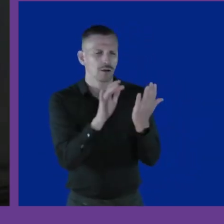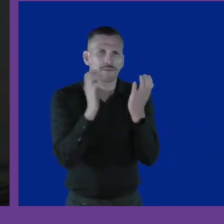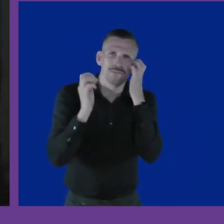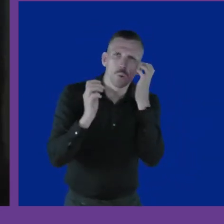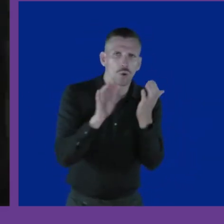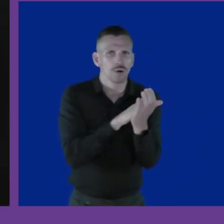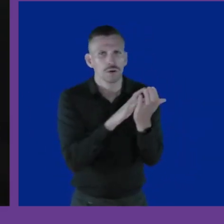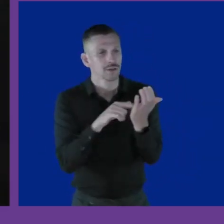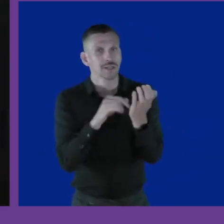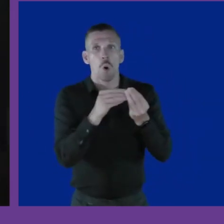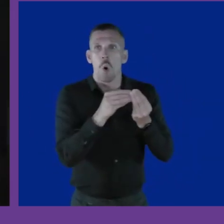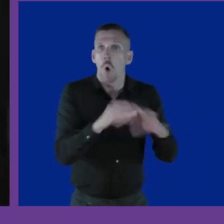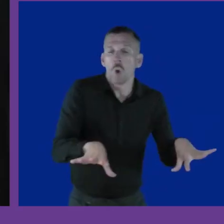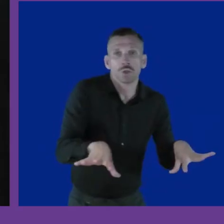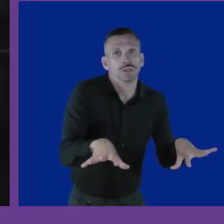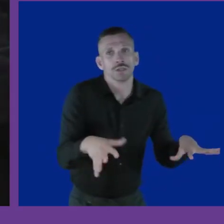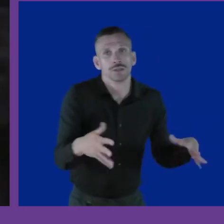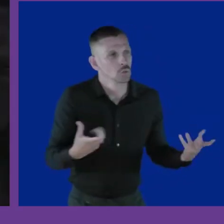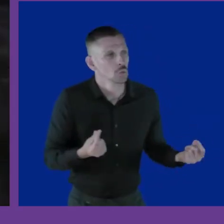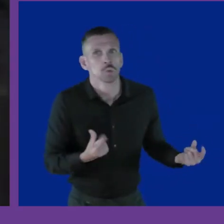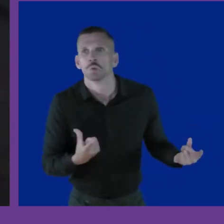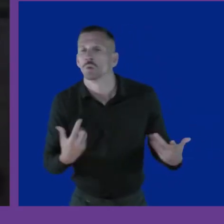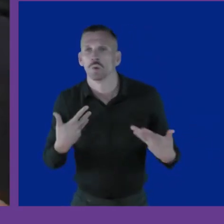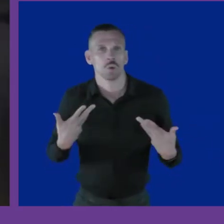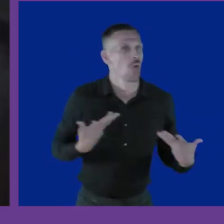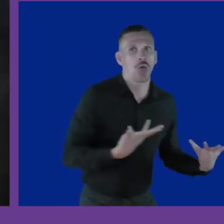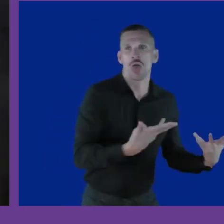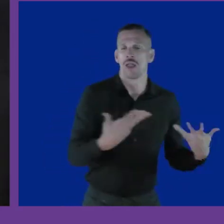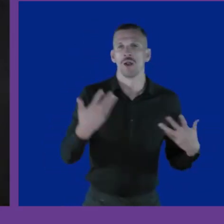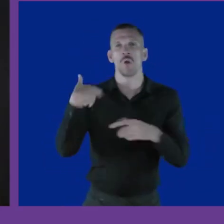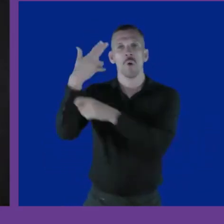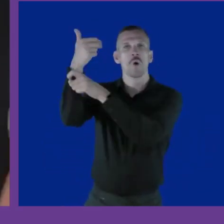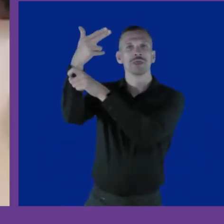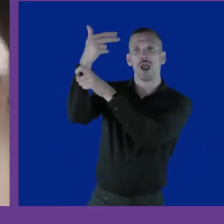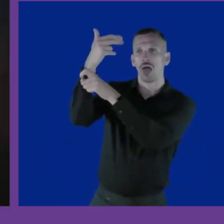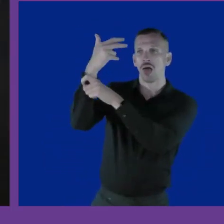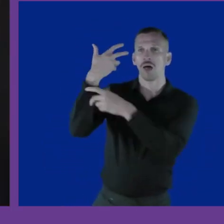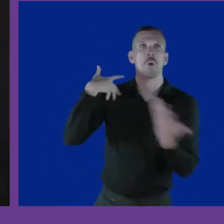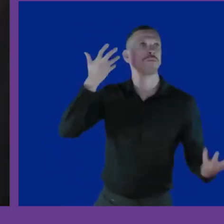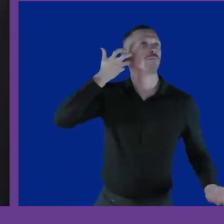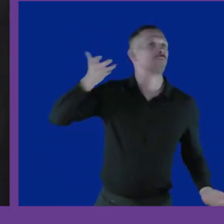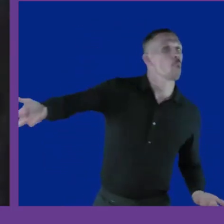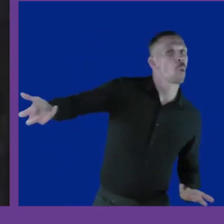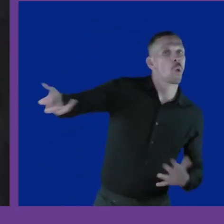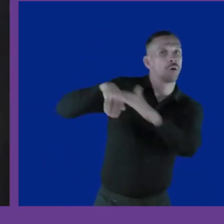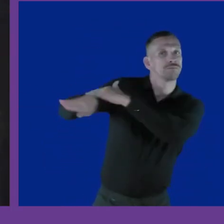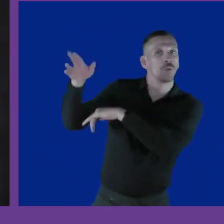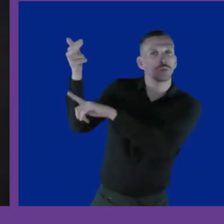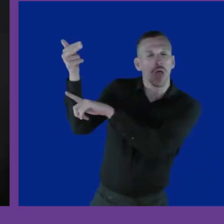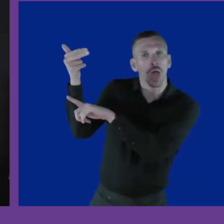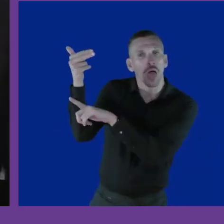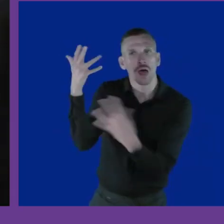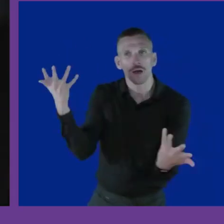we forget the iPhone in the hotel? What does happen if our iPhone is